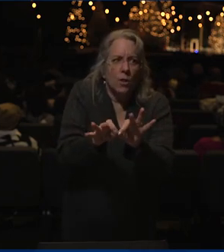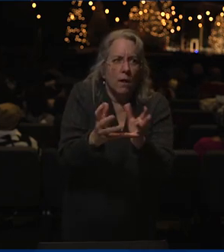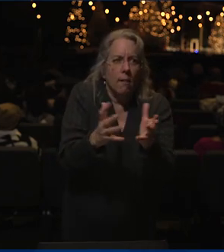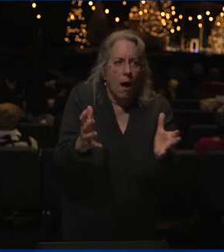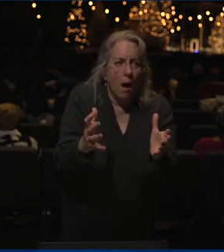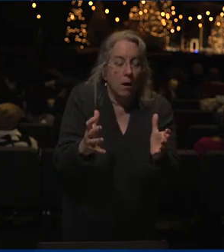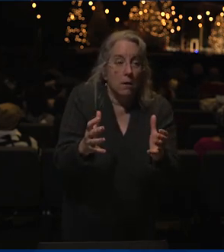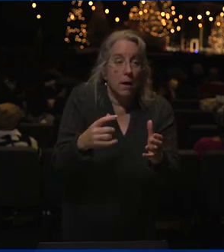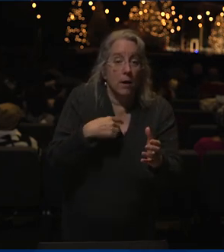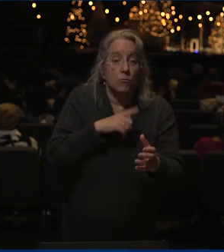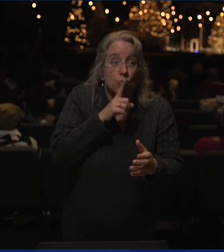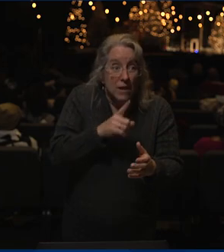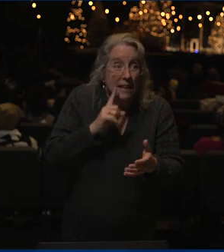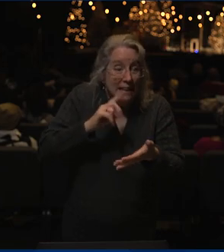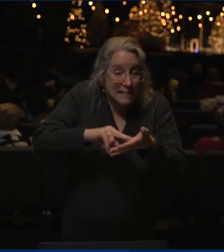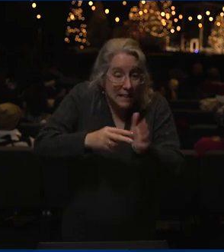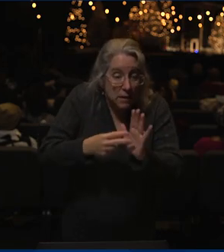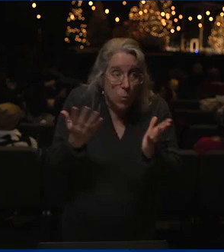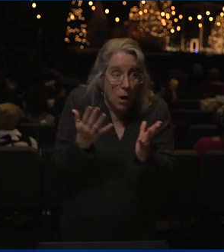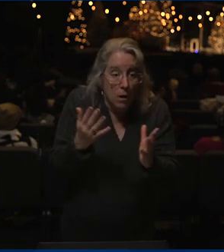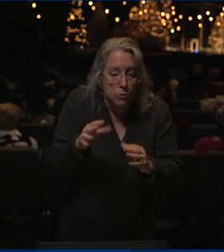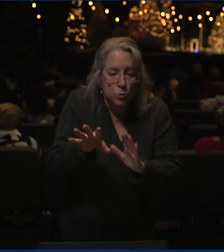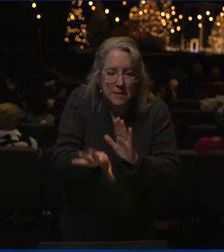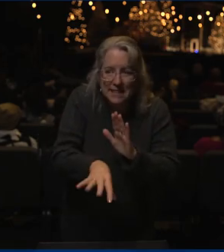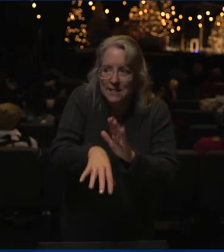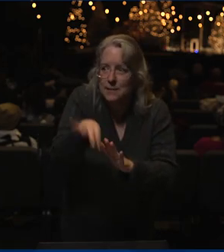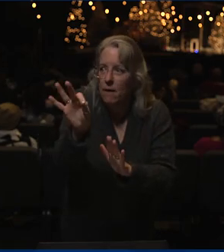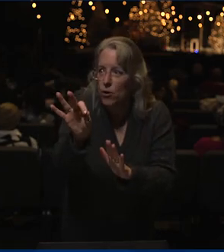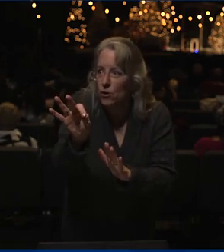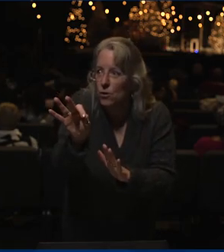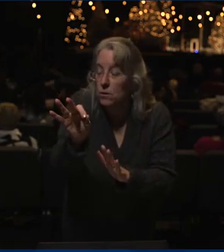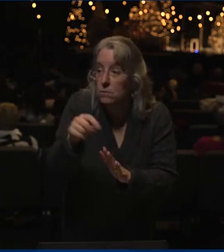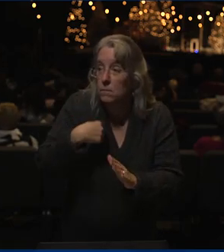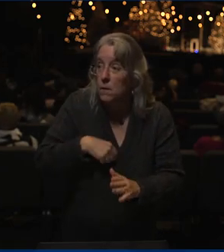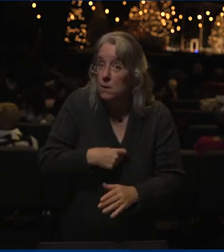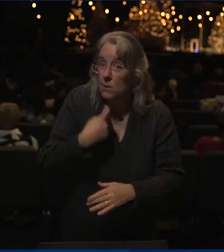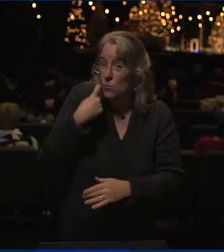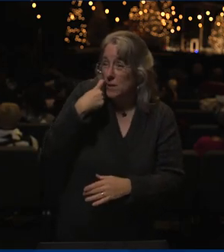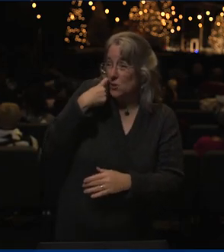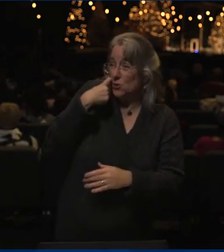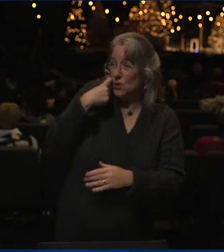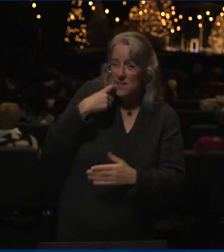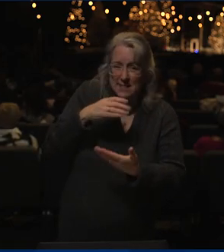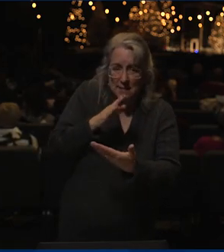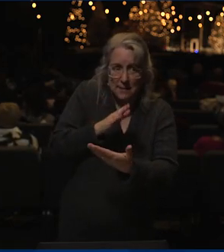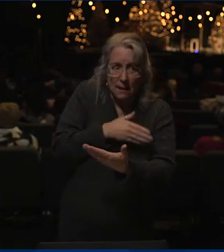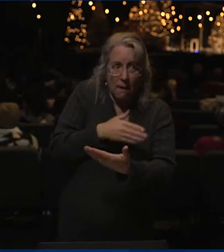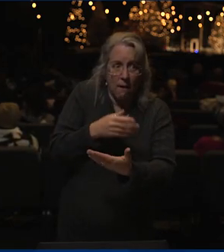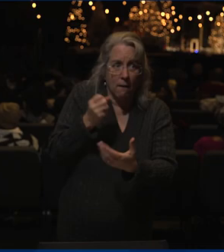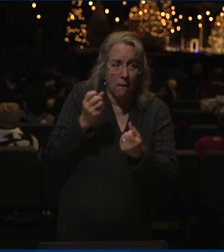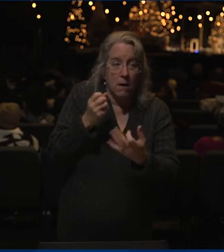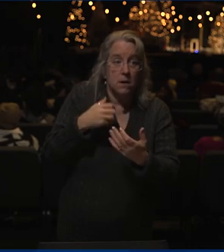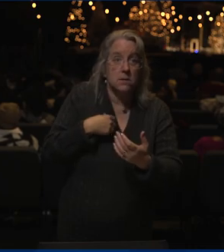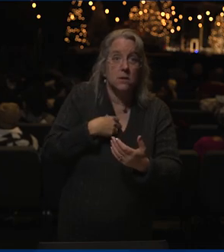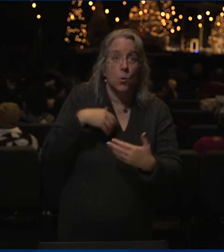discovered. We just sang a Christmas song with these words, "O holy night, the stars are brightly